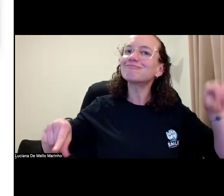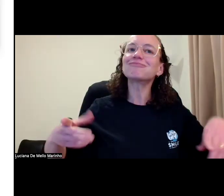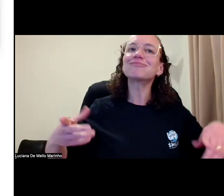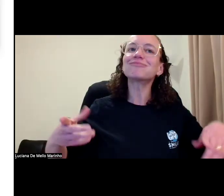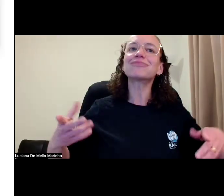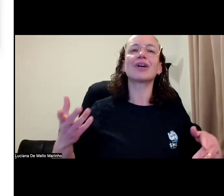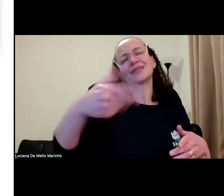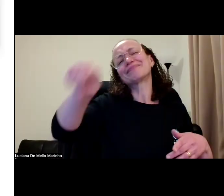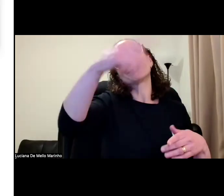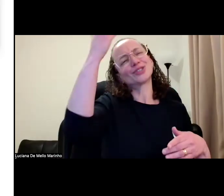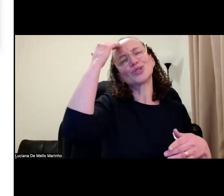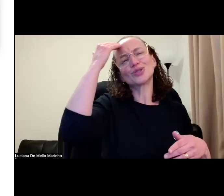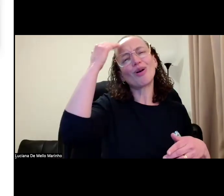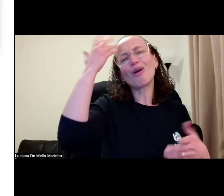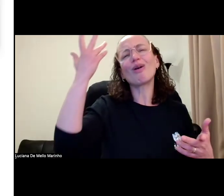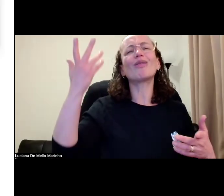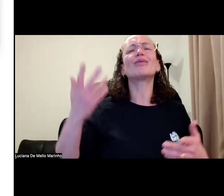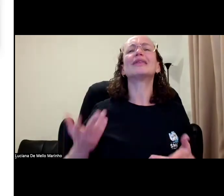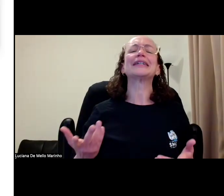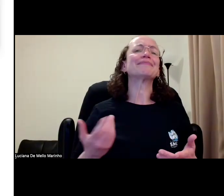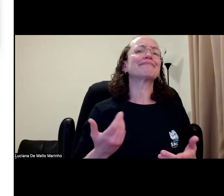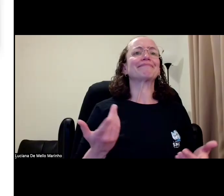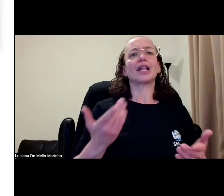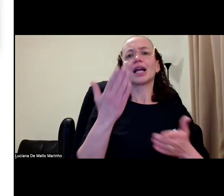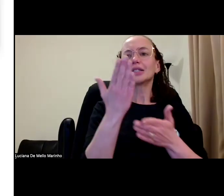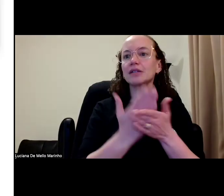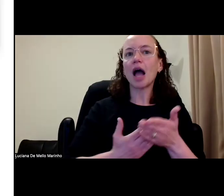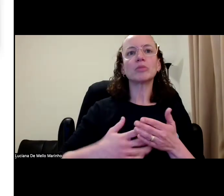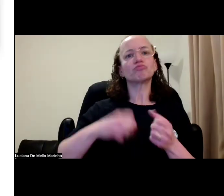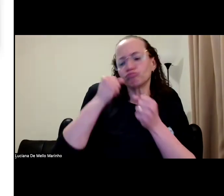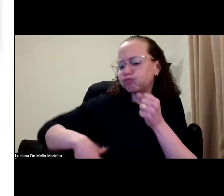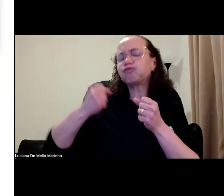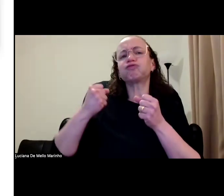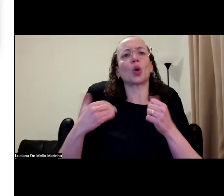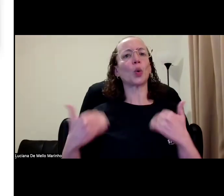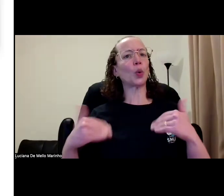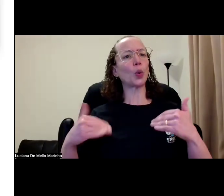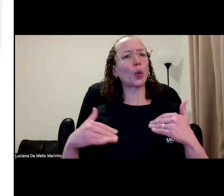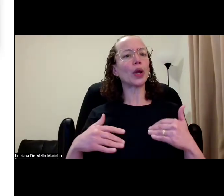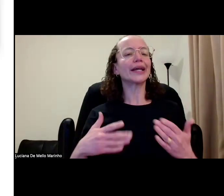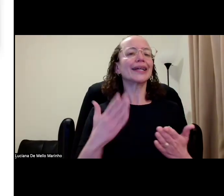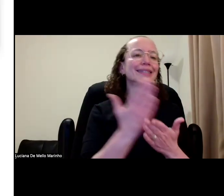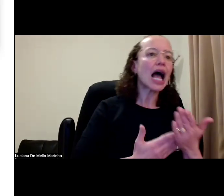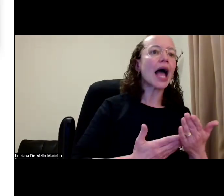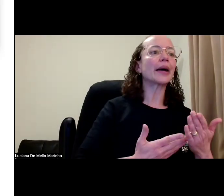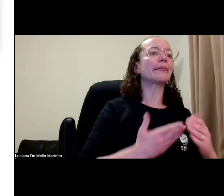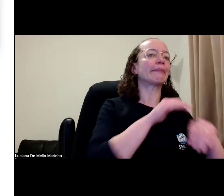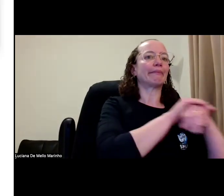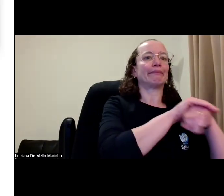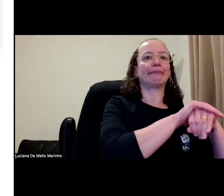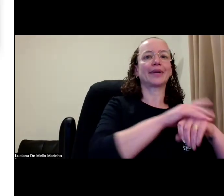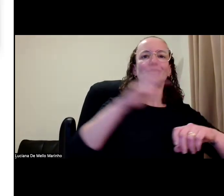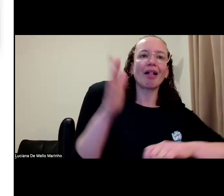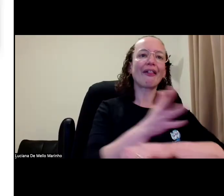those clients' needs and how you interpret. That you have to adjust to meet their language needs. You know, if somebody comes